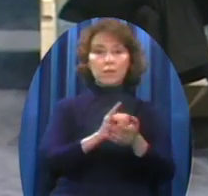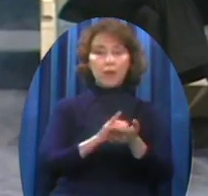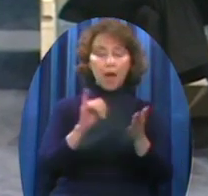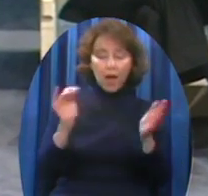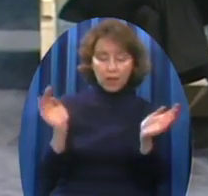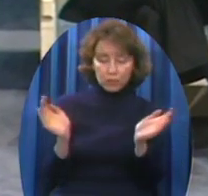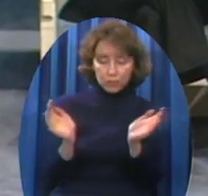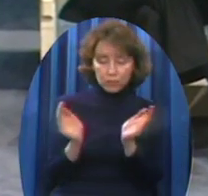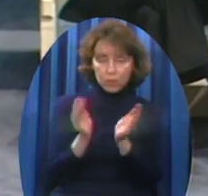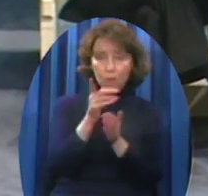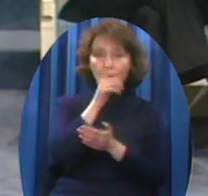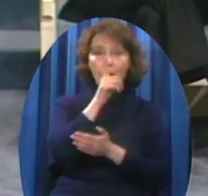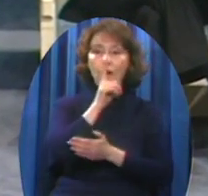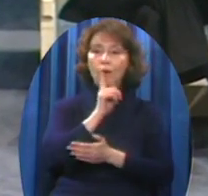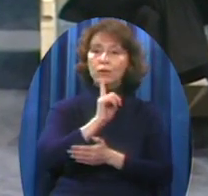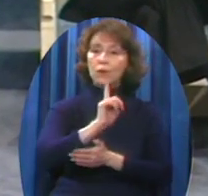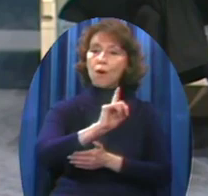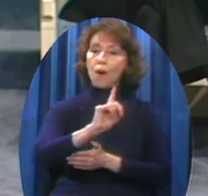lonely